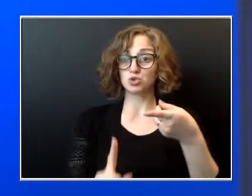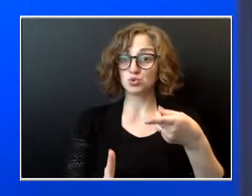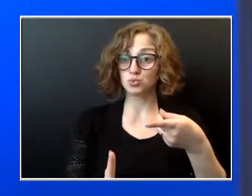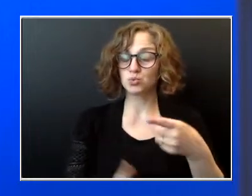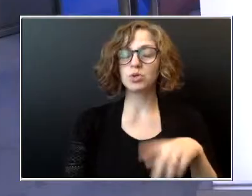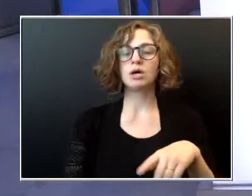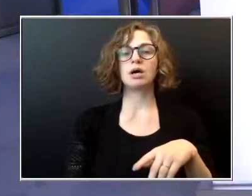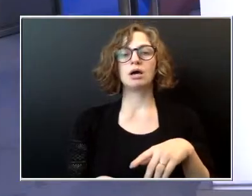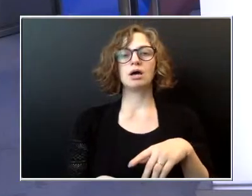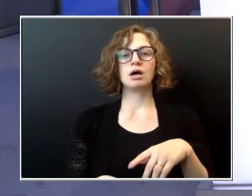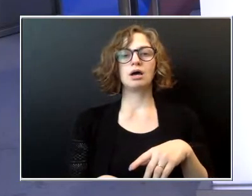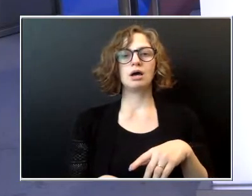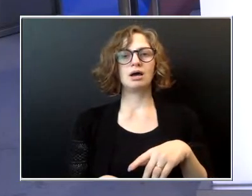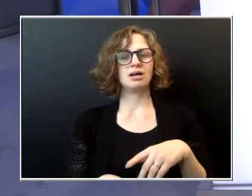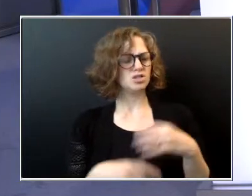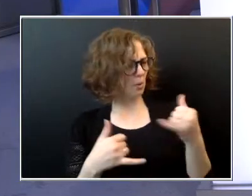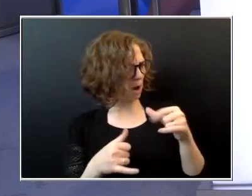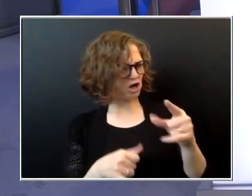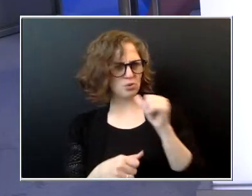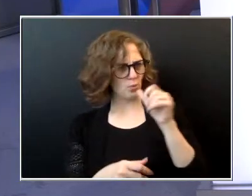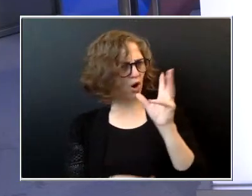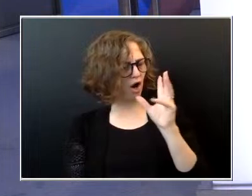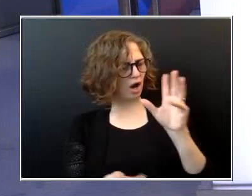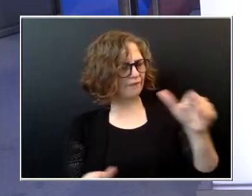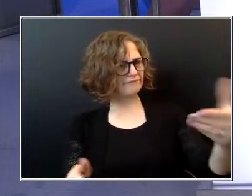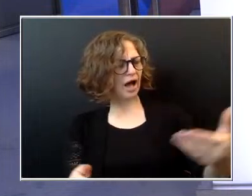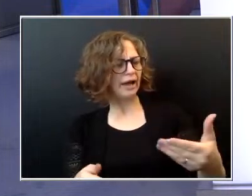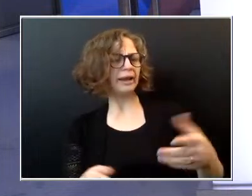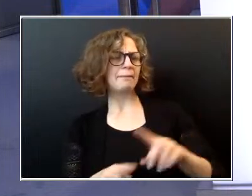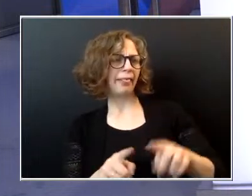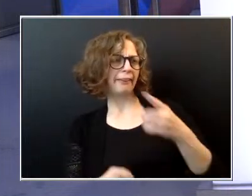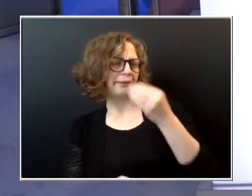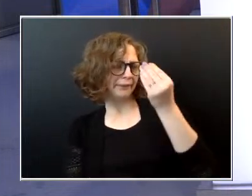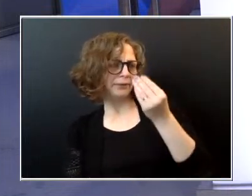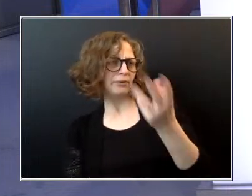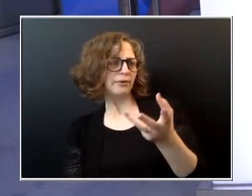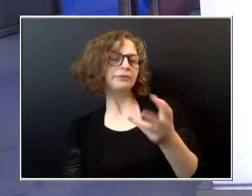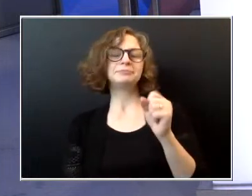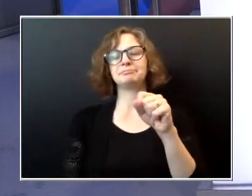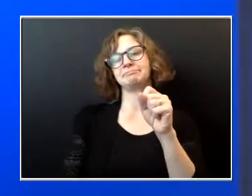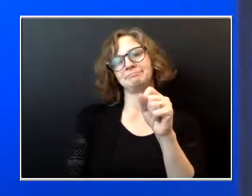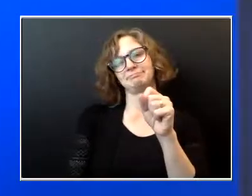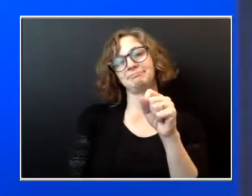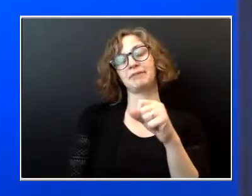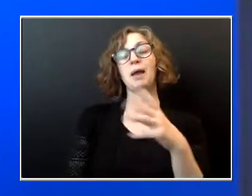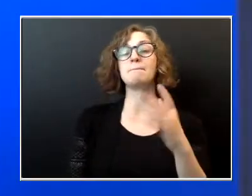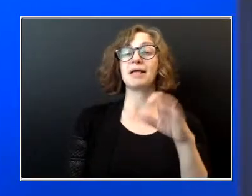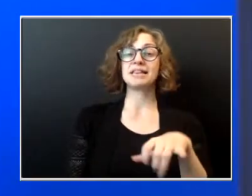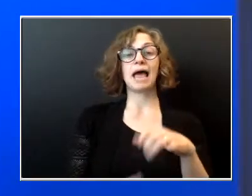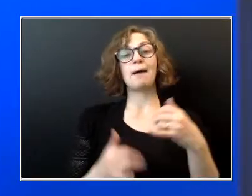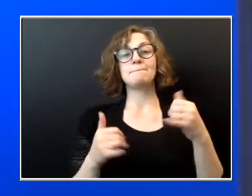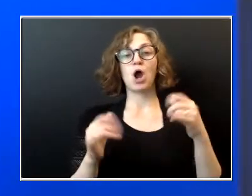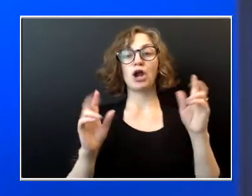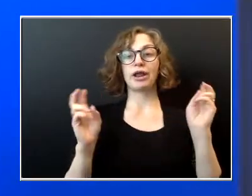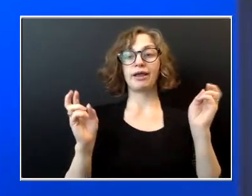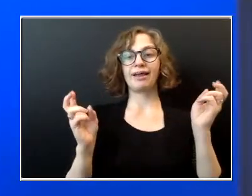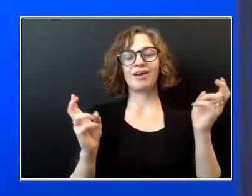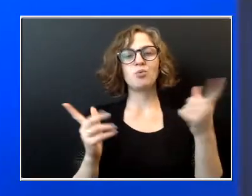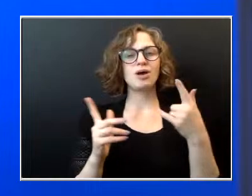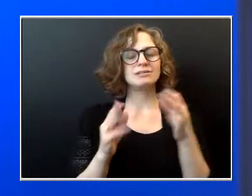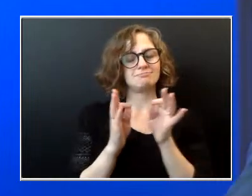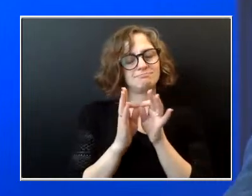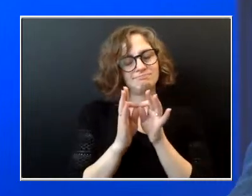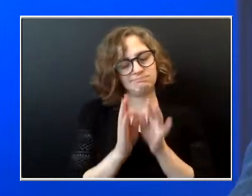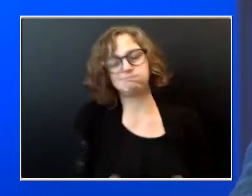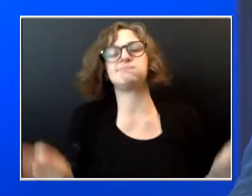a party, and you didn't get invited to the party, but you heard about the party. I heard about the party, but the party was essential. It was everything,